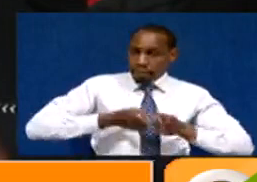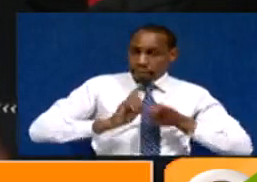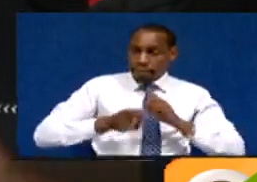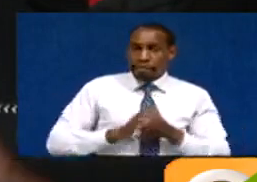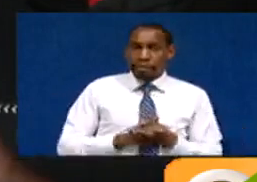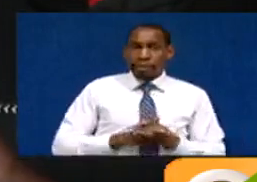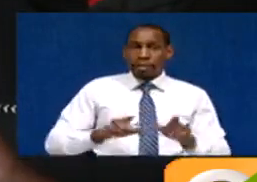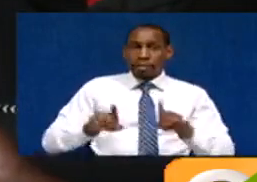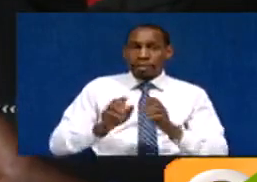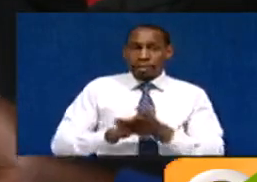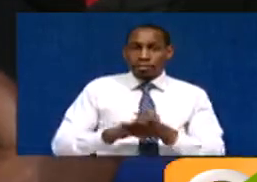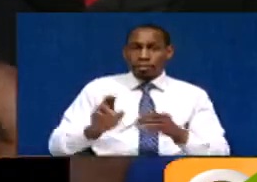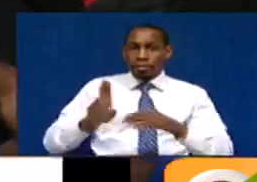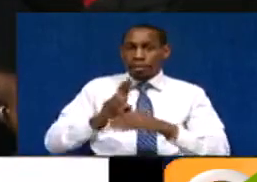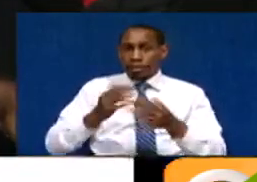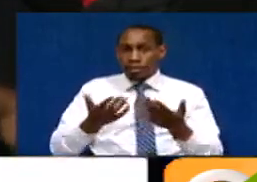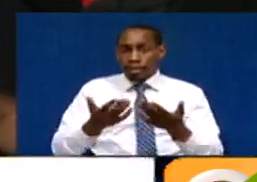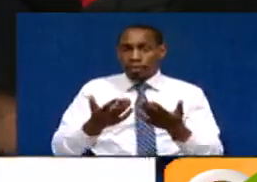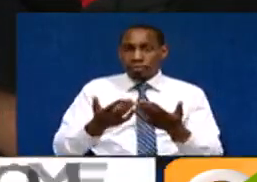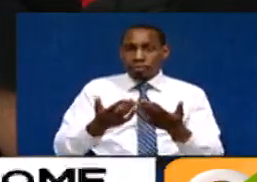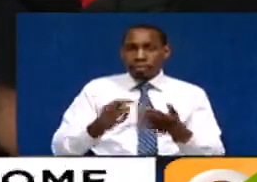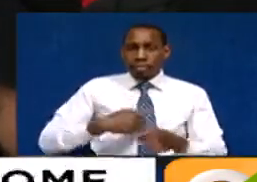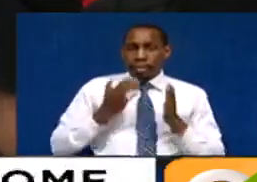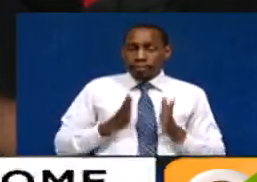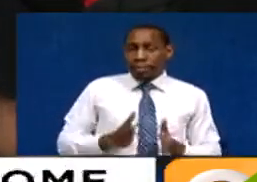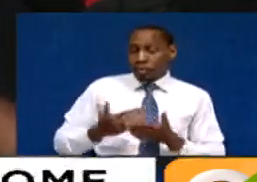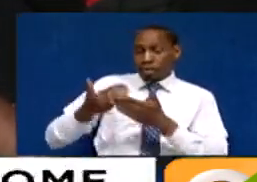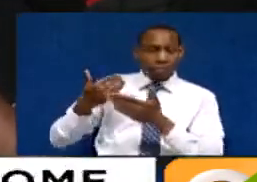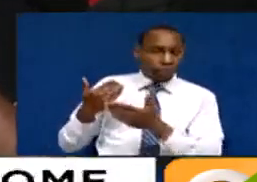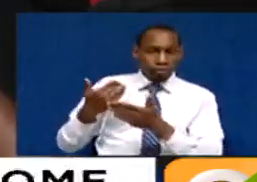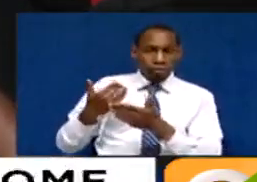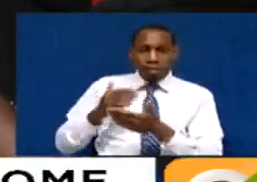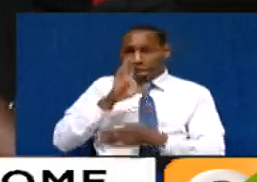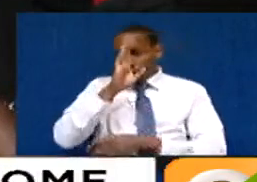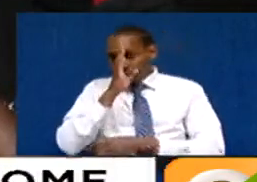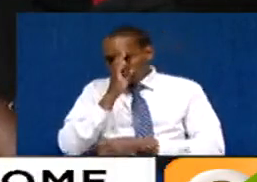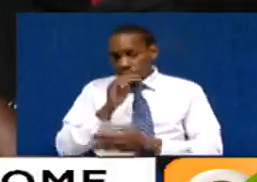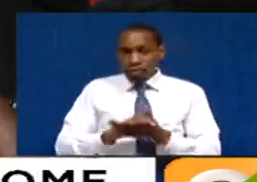even on how to use it. Because I personally, I wasn't sure of